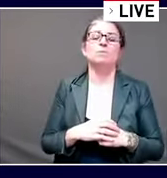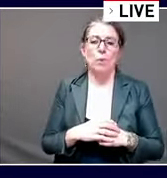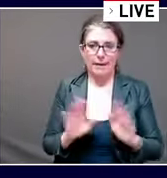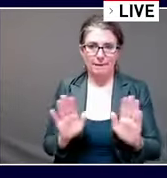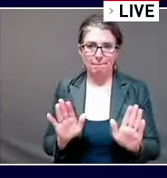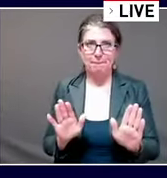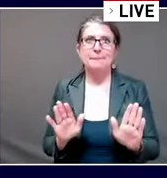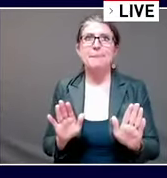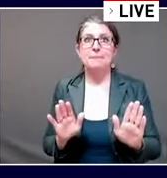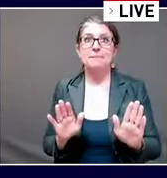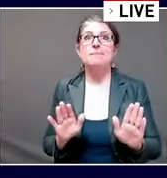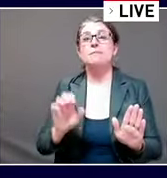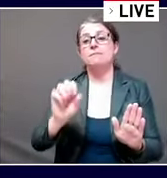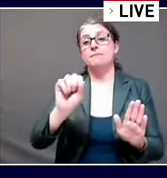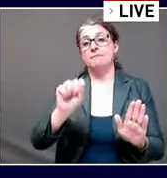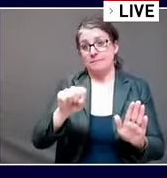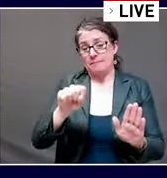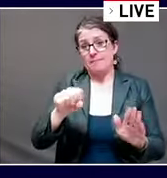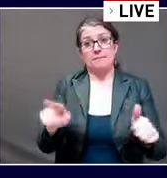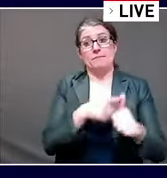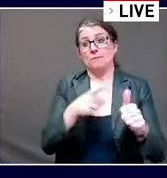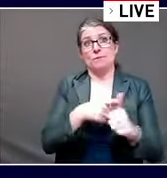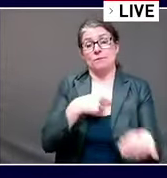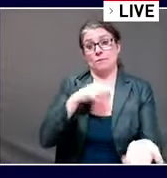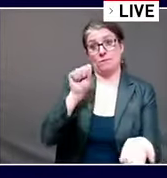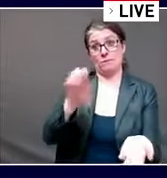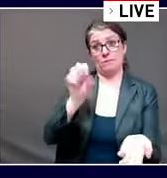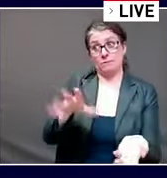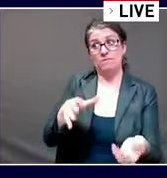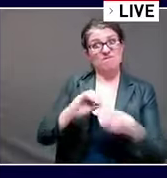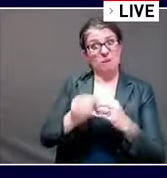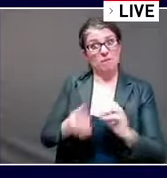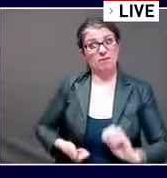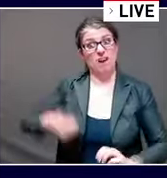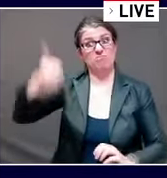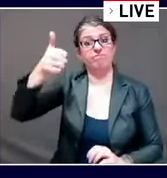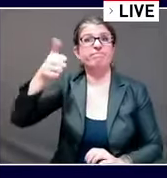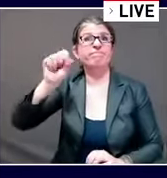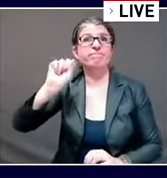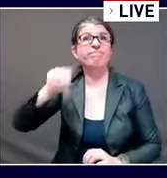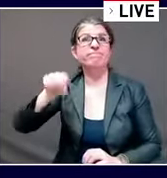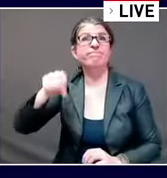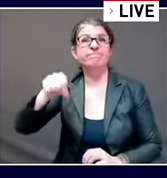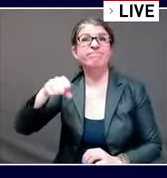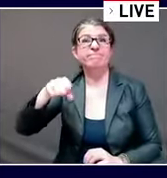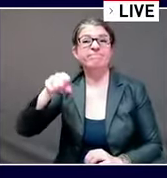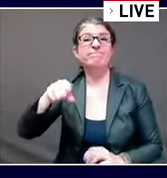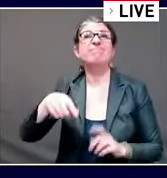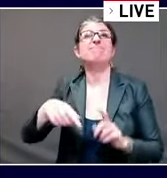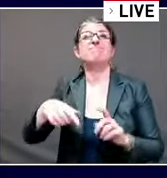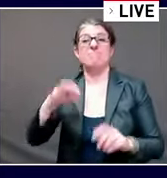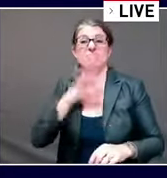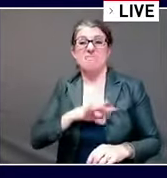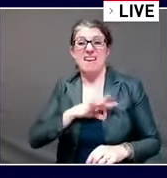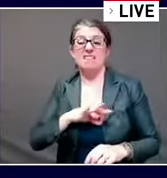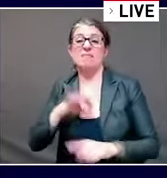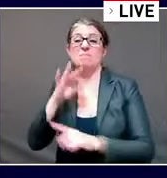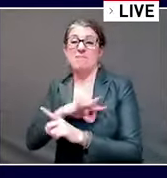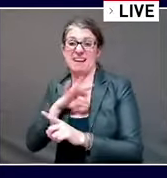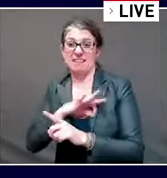now are a function of increased community transmission in and across Maine itself. We don't have any evidence